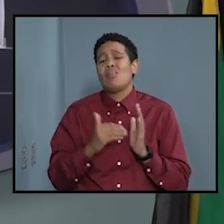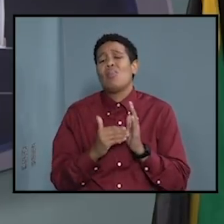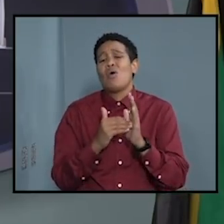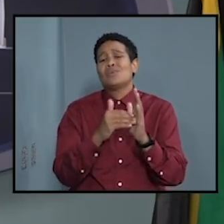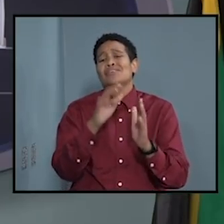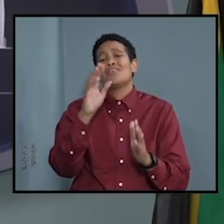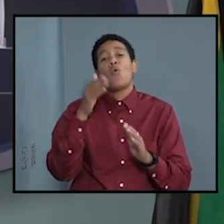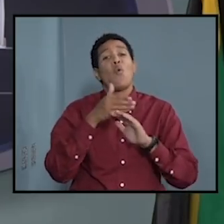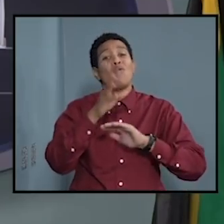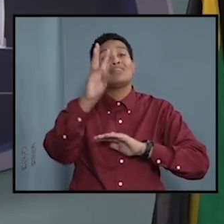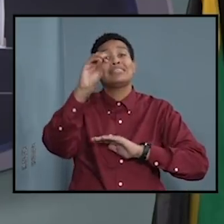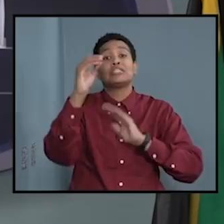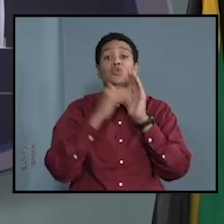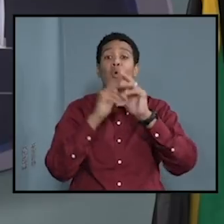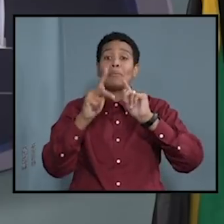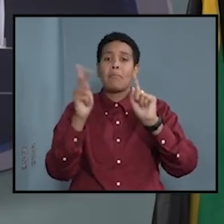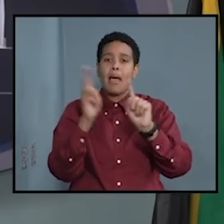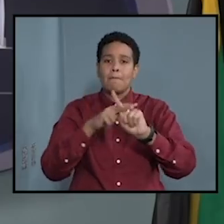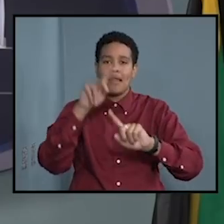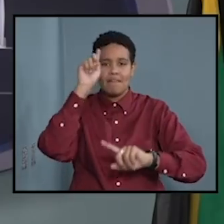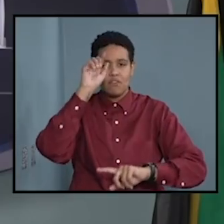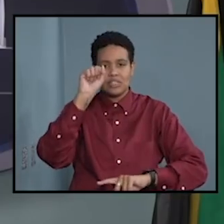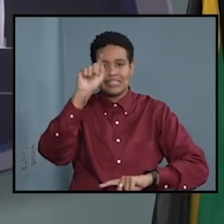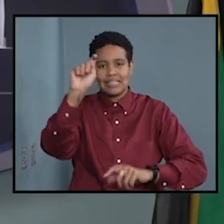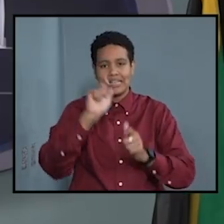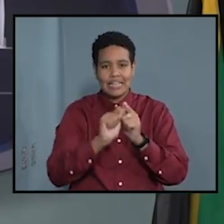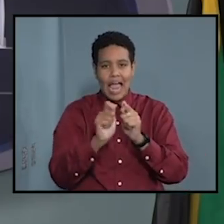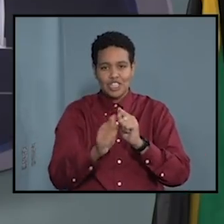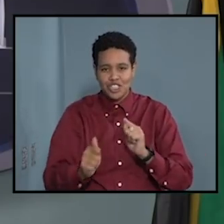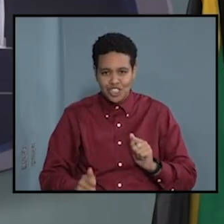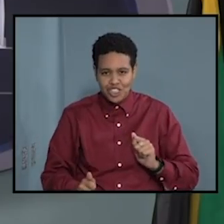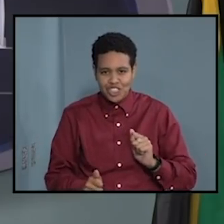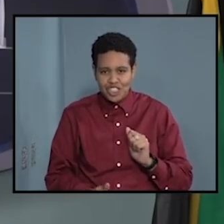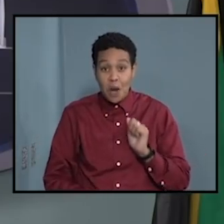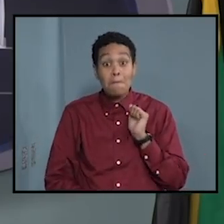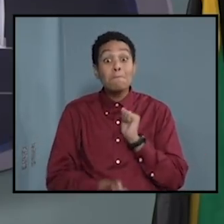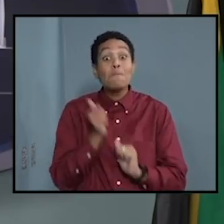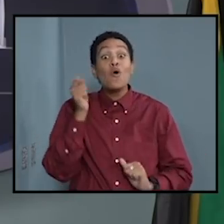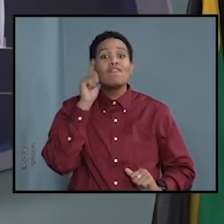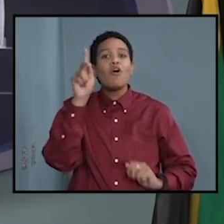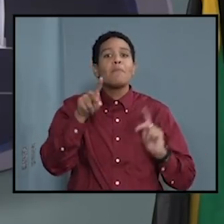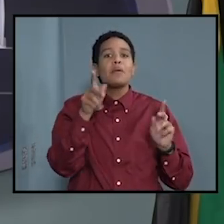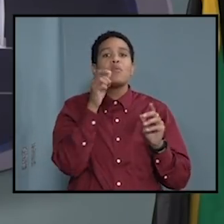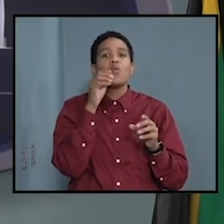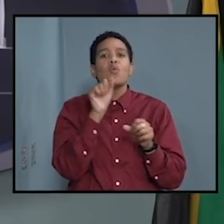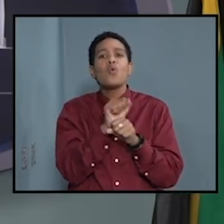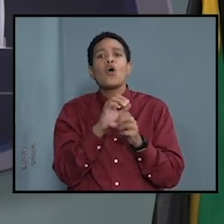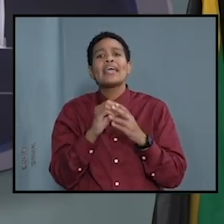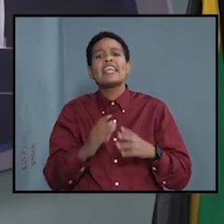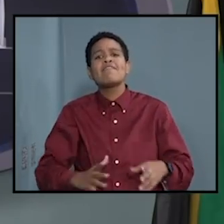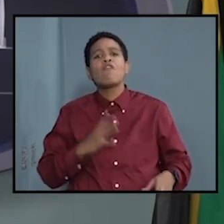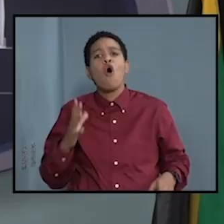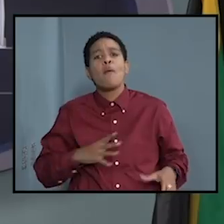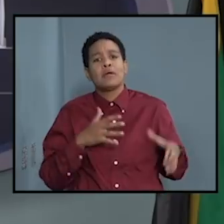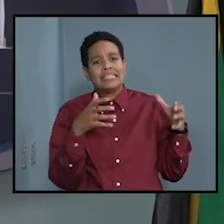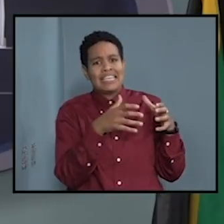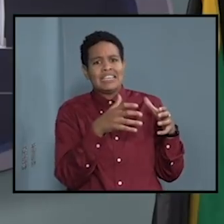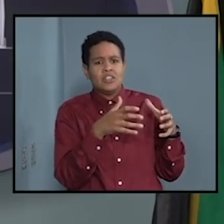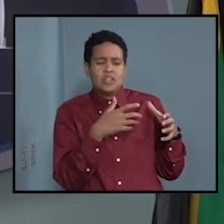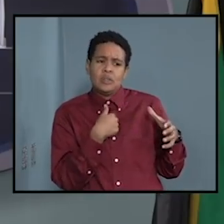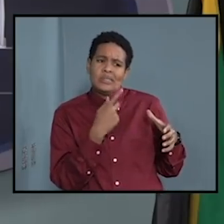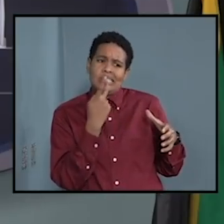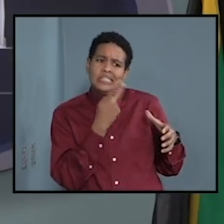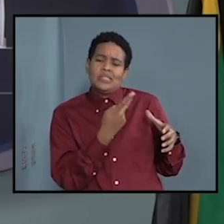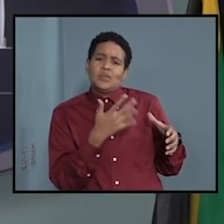cash applications. The vast majority of those are for persons who work in the formal sector. And we are